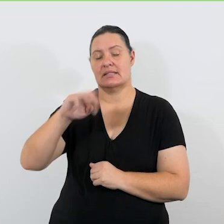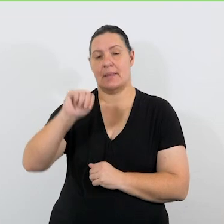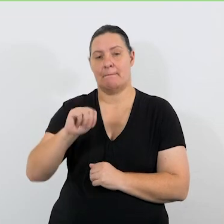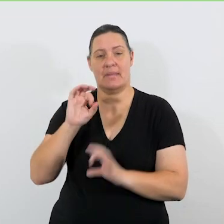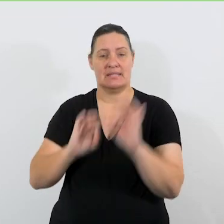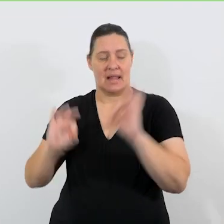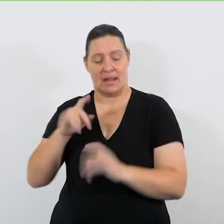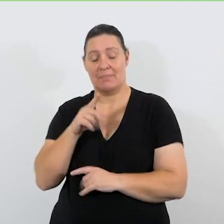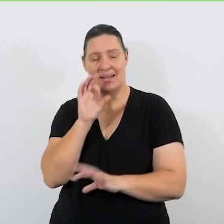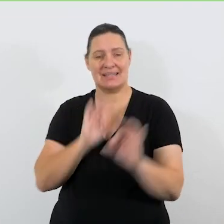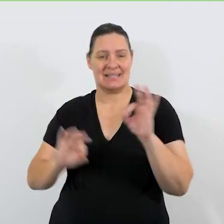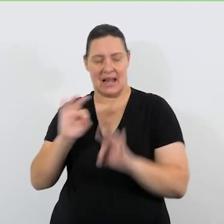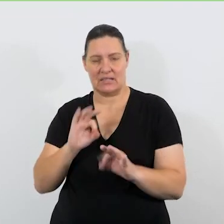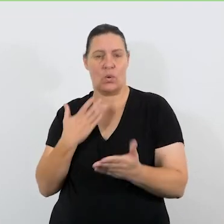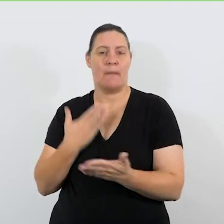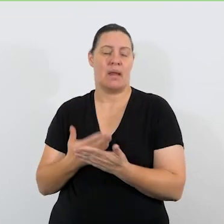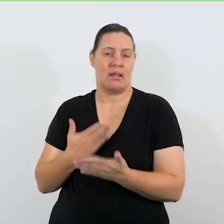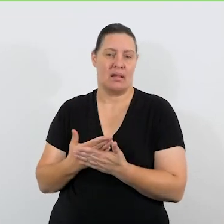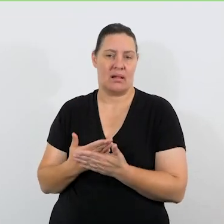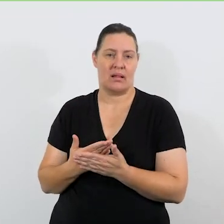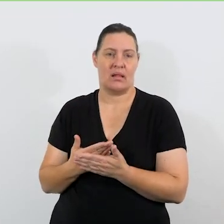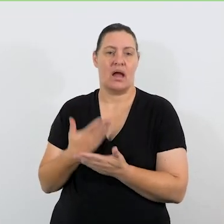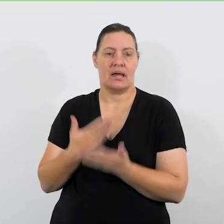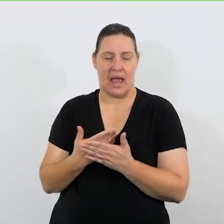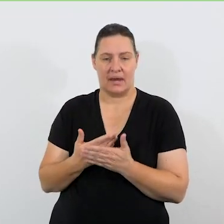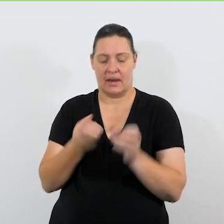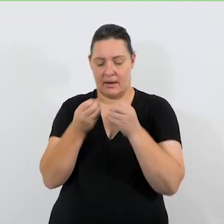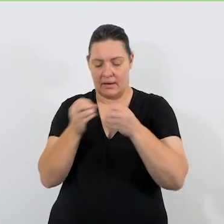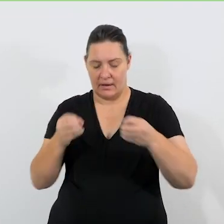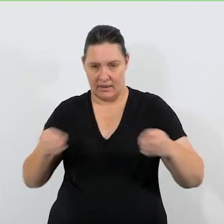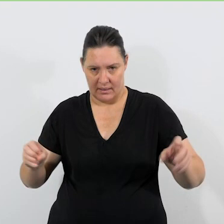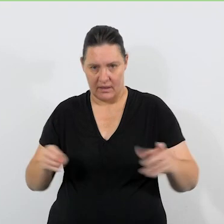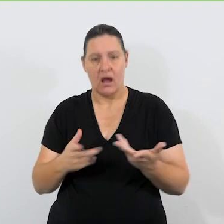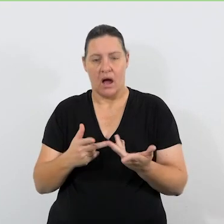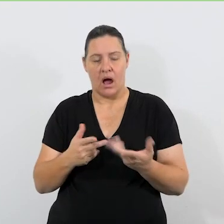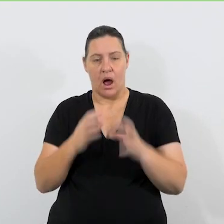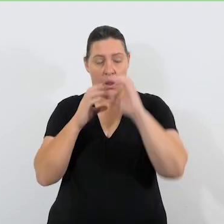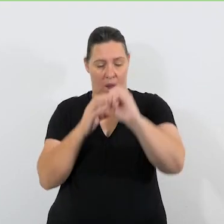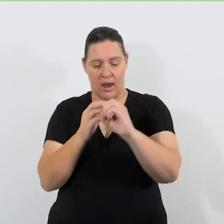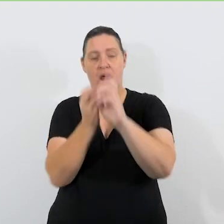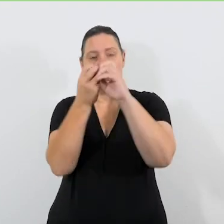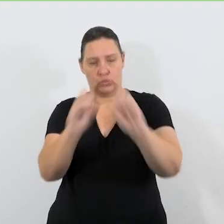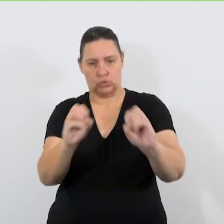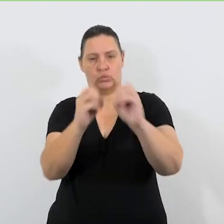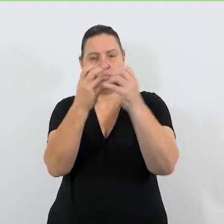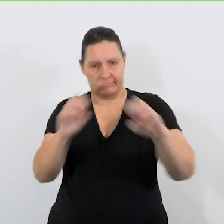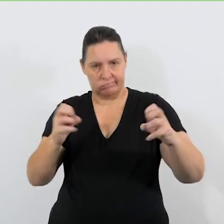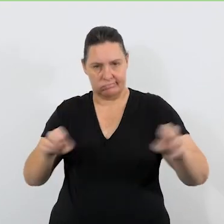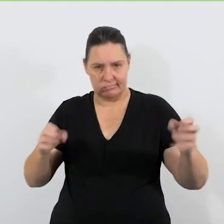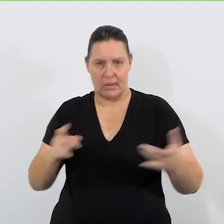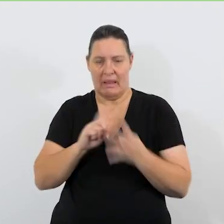stem cells. These are cells that have the ability to divide and develop into any